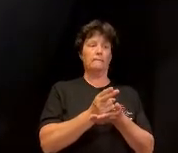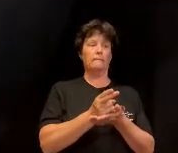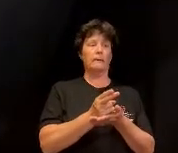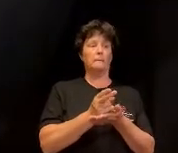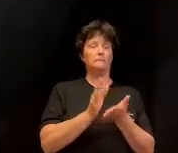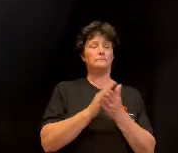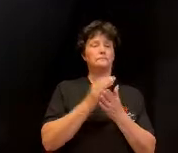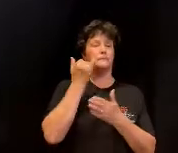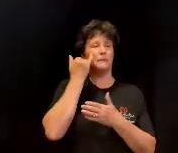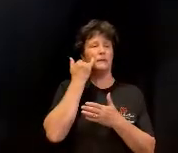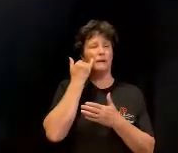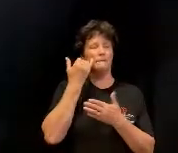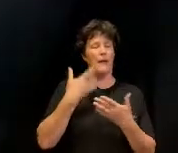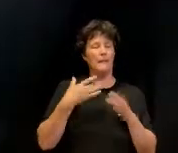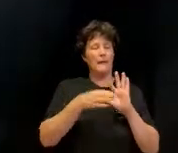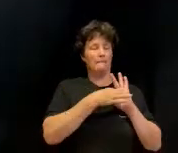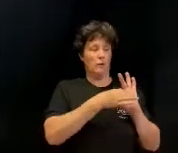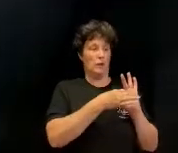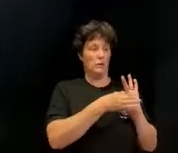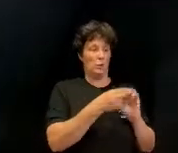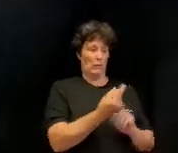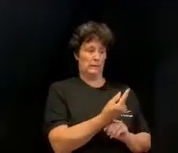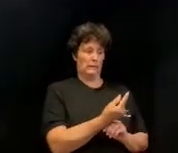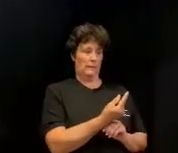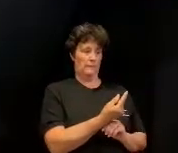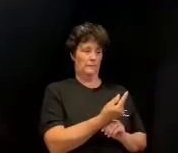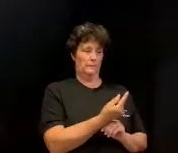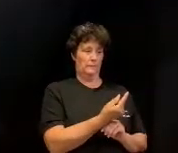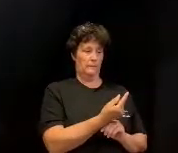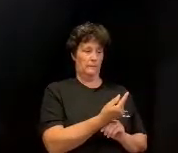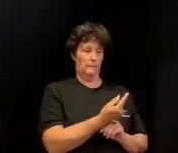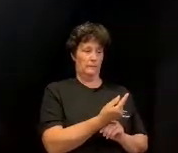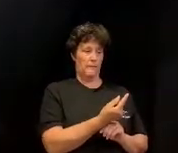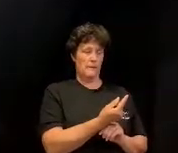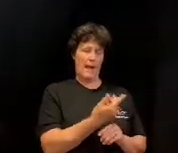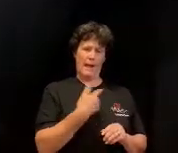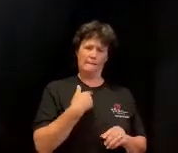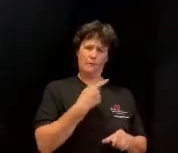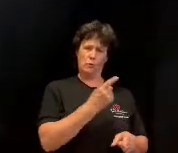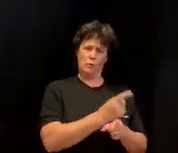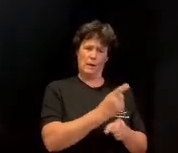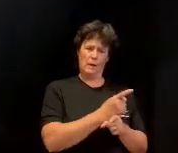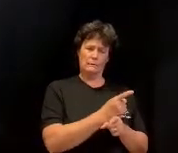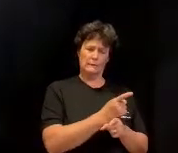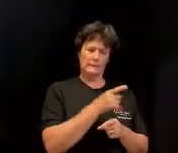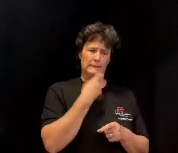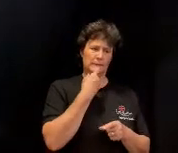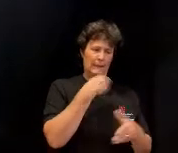if I'm having a relationship with someone, I'm going to get the right to speak into their lives.